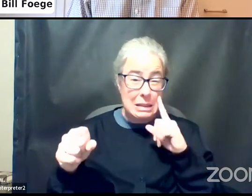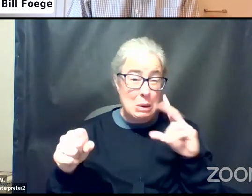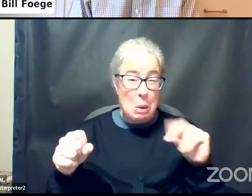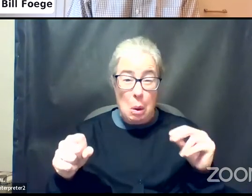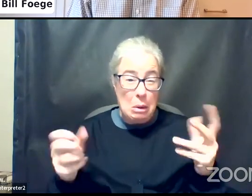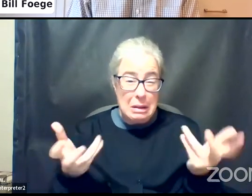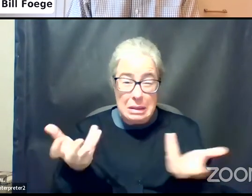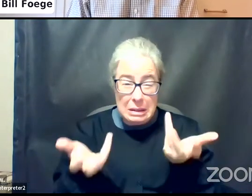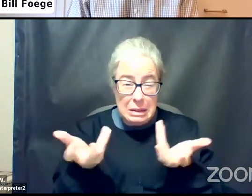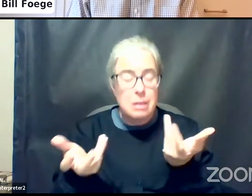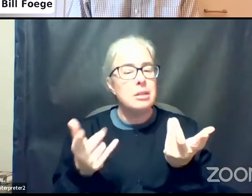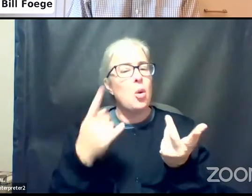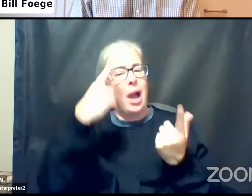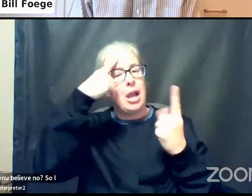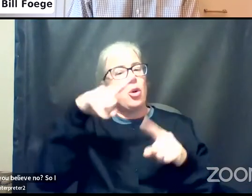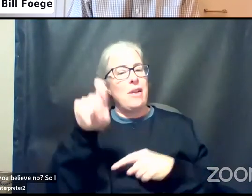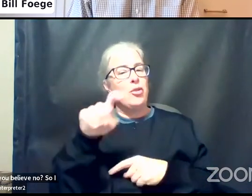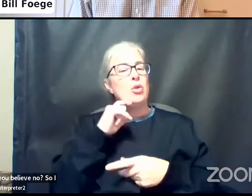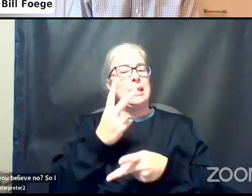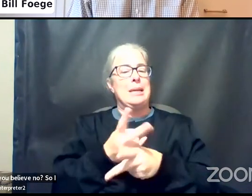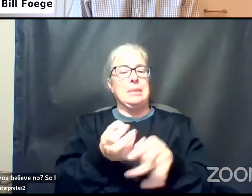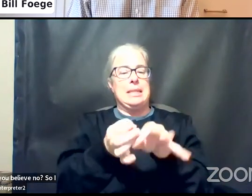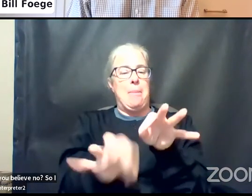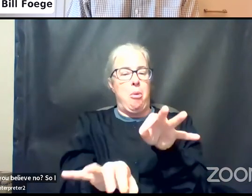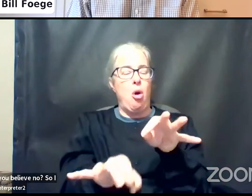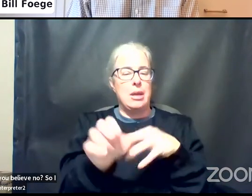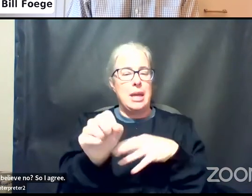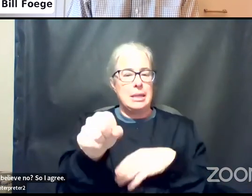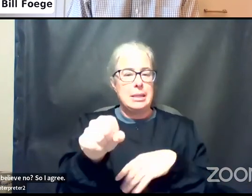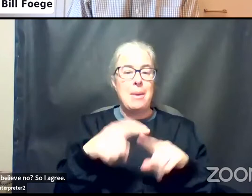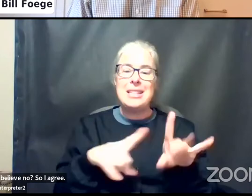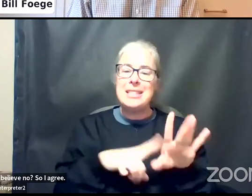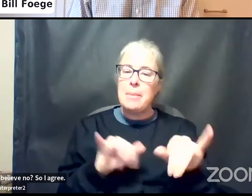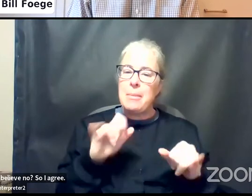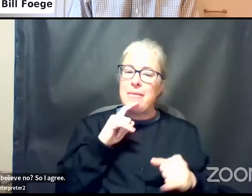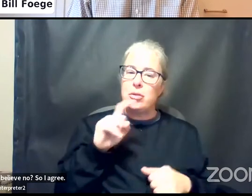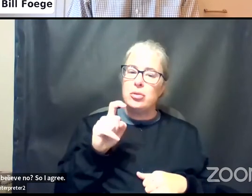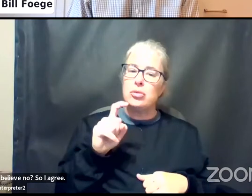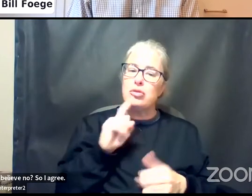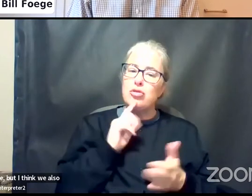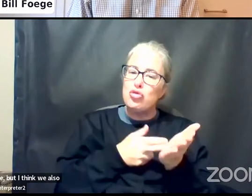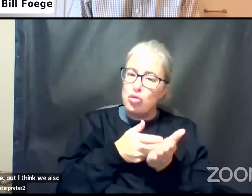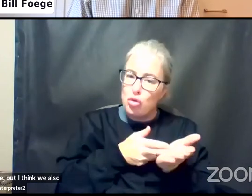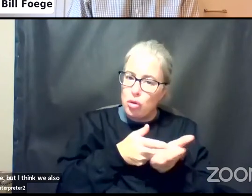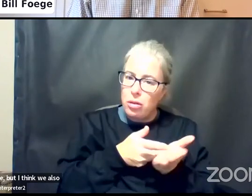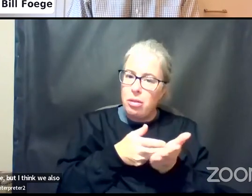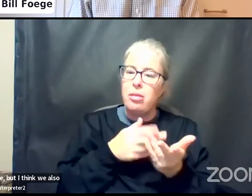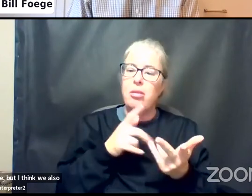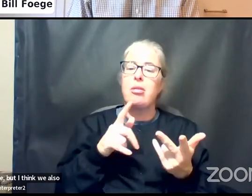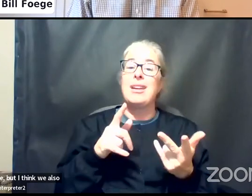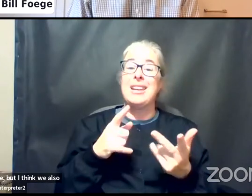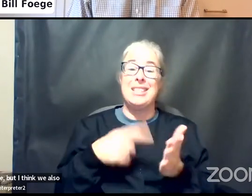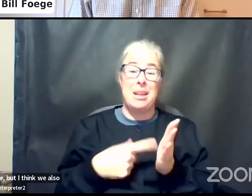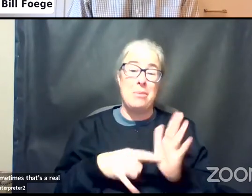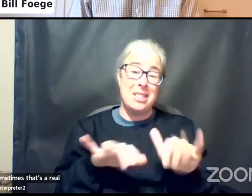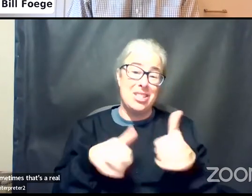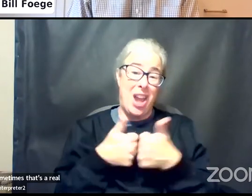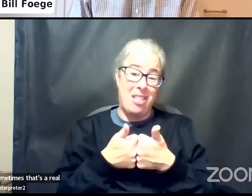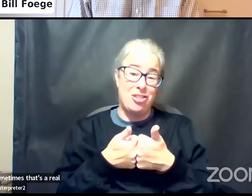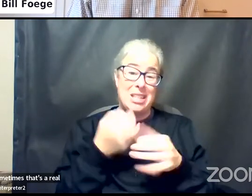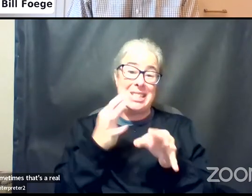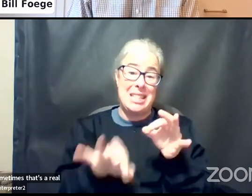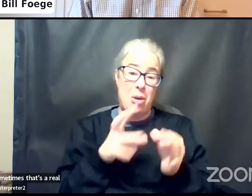so I agree I think we have to keep it simple but I think we also have to keep it truthful and sometimes that's a real challenge